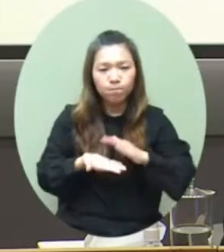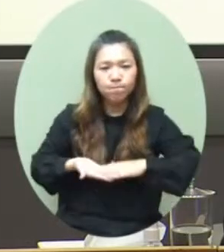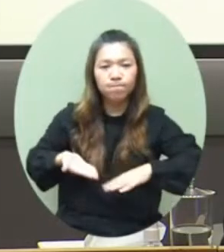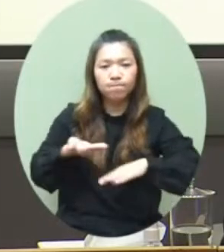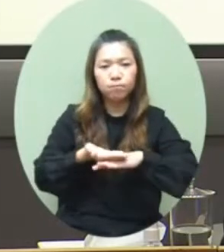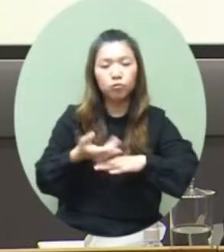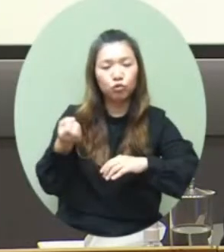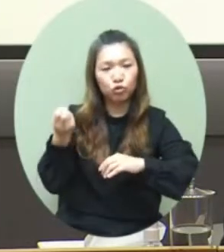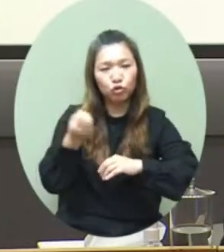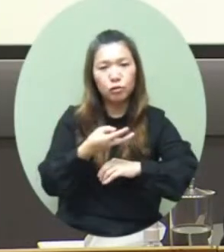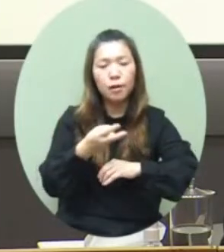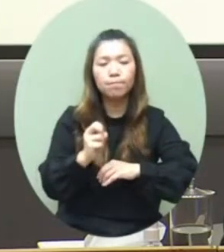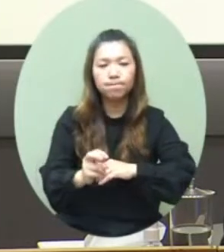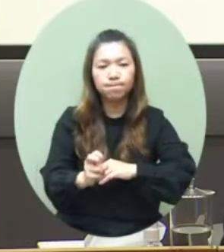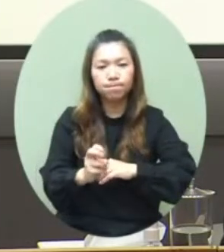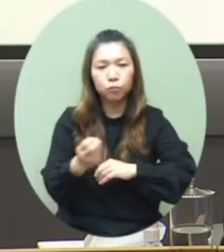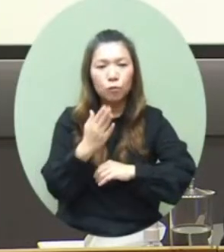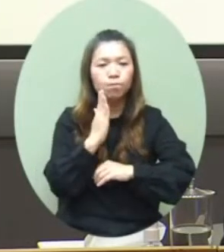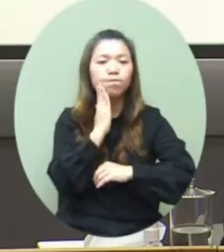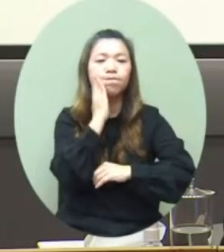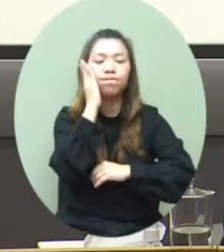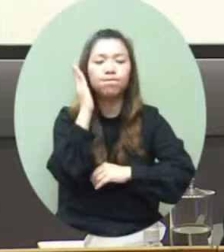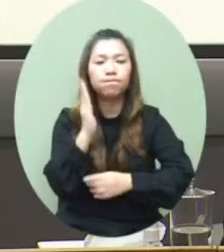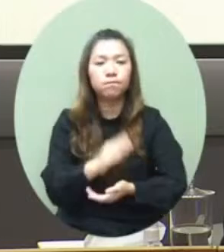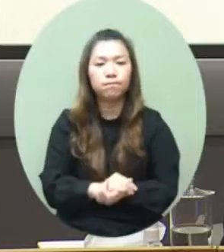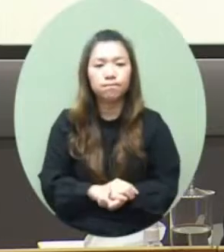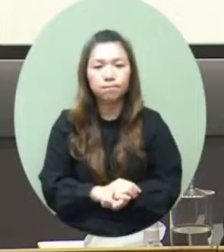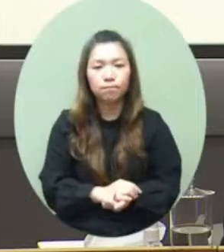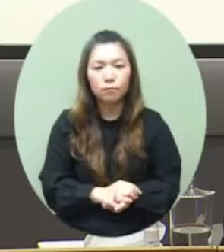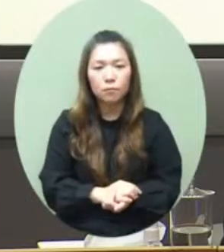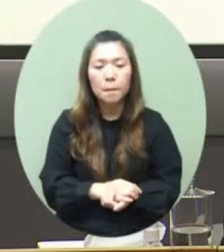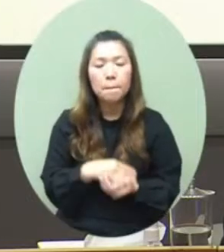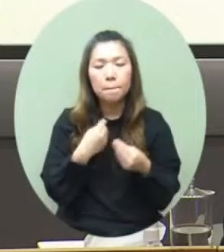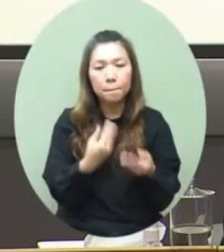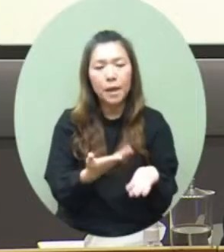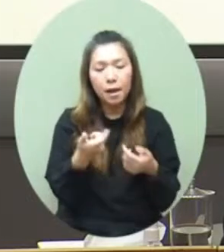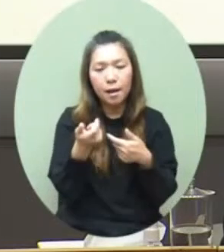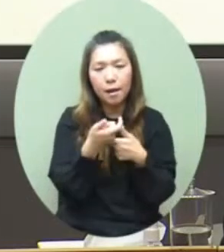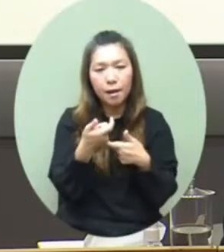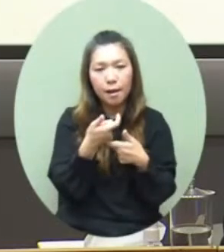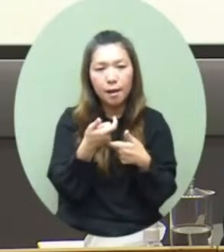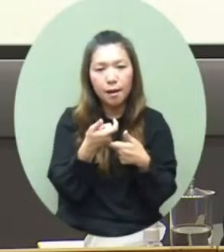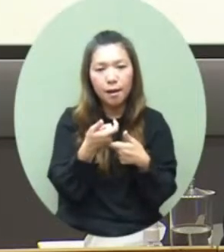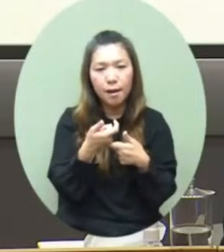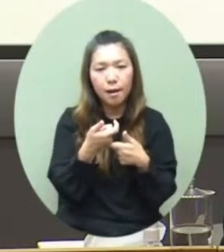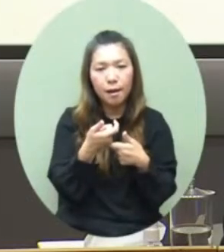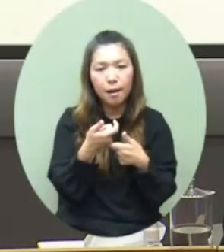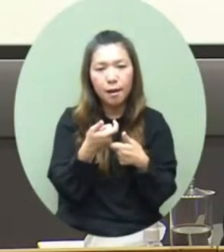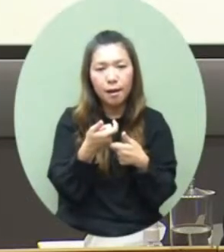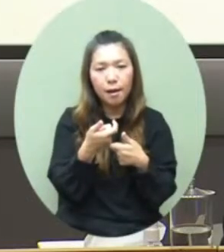we need to consolidate the recovery so that our journey to recovery will be smoother.